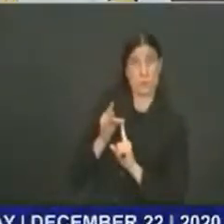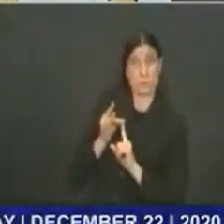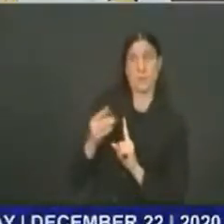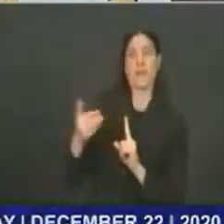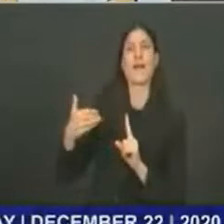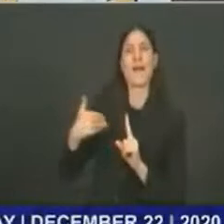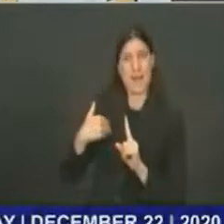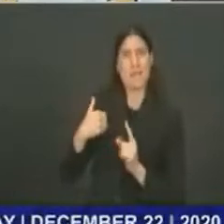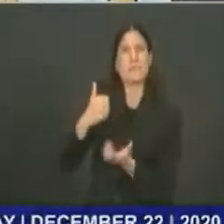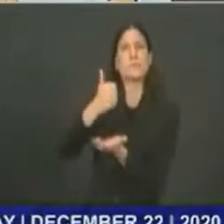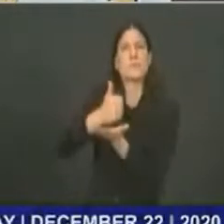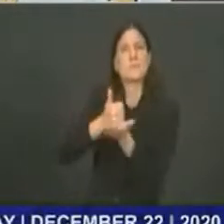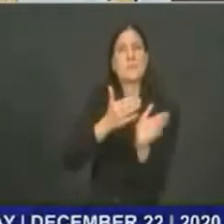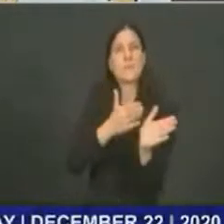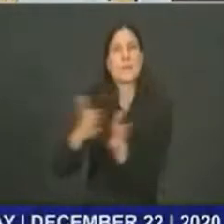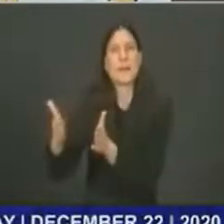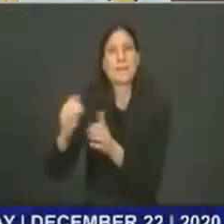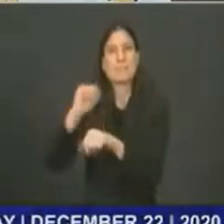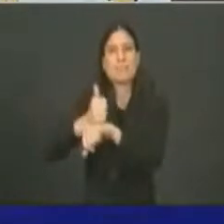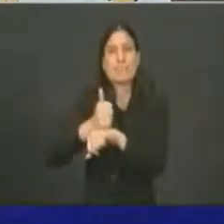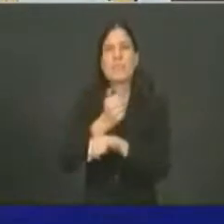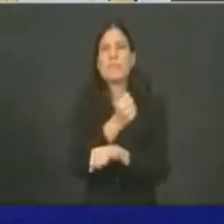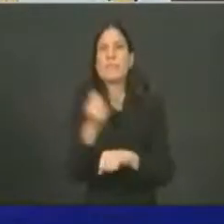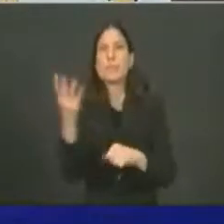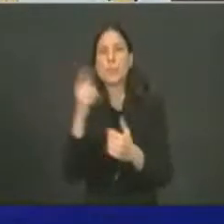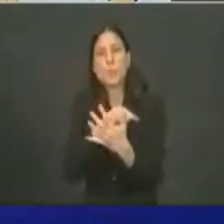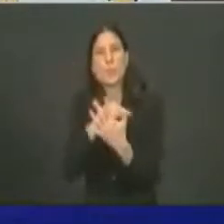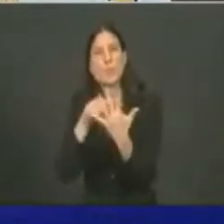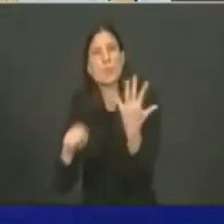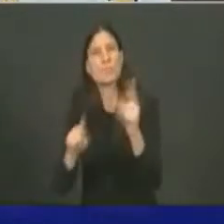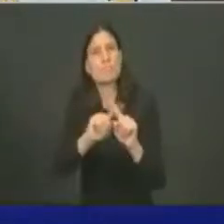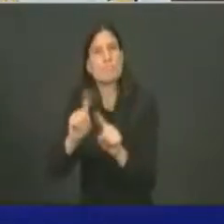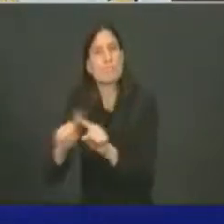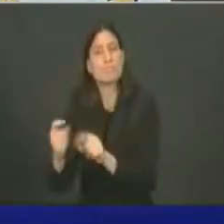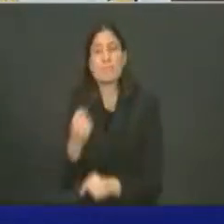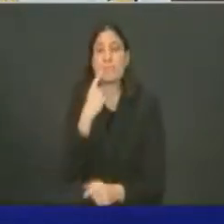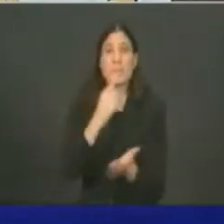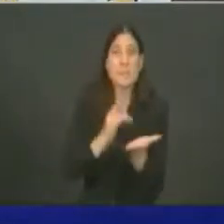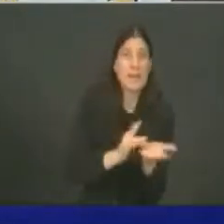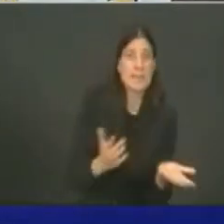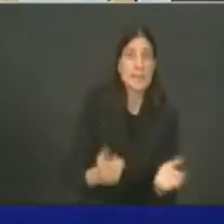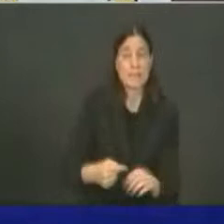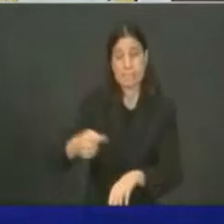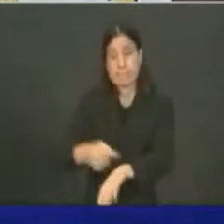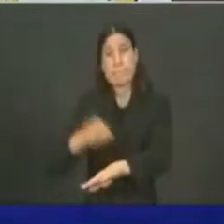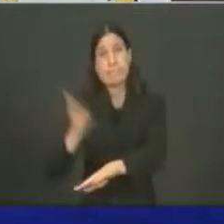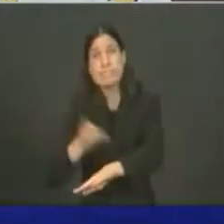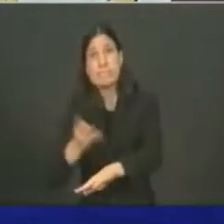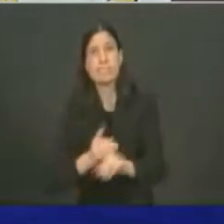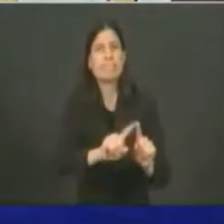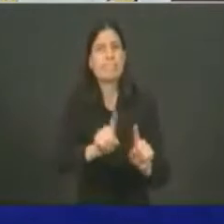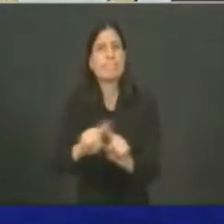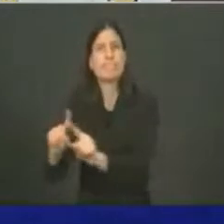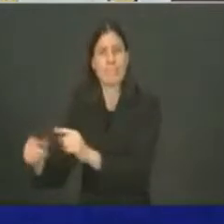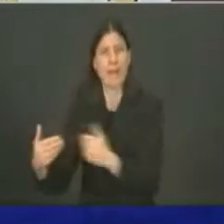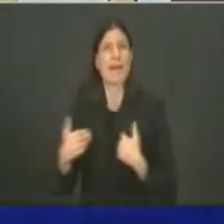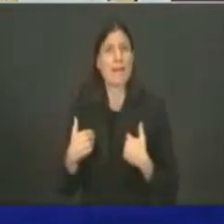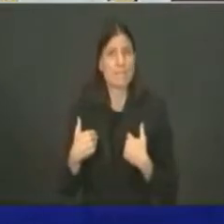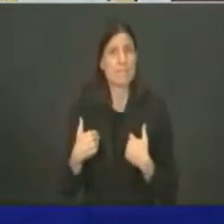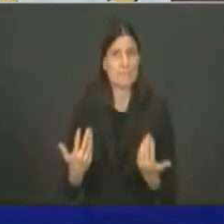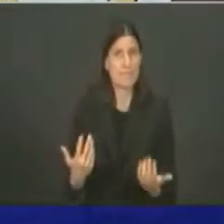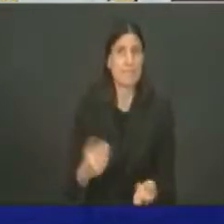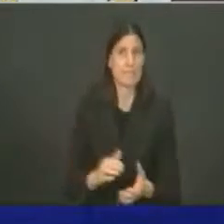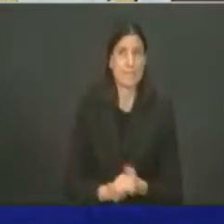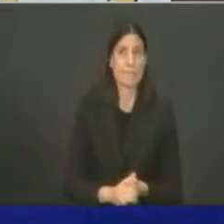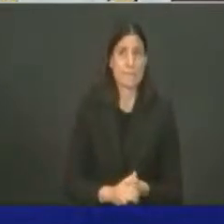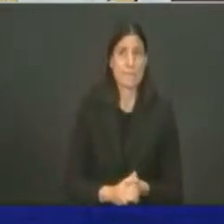treatment access to that at the same time. To start with the testing, as the governor's been sharing, we really want people to